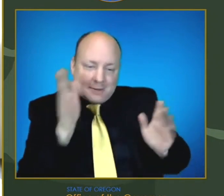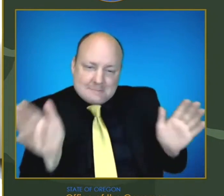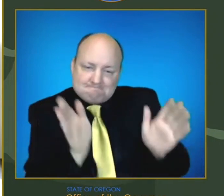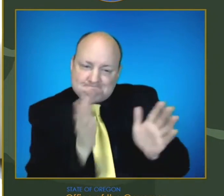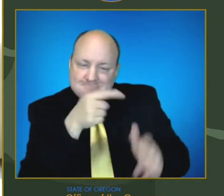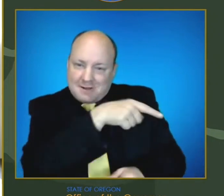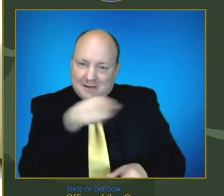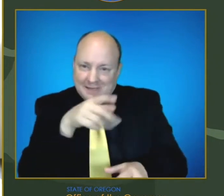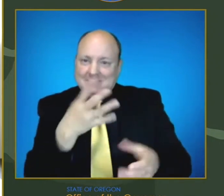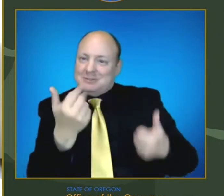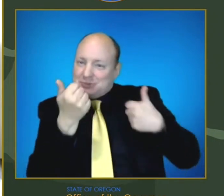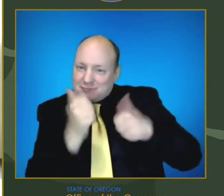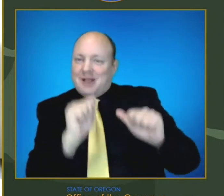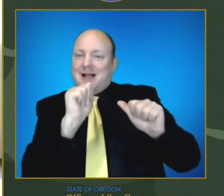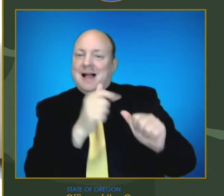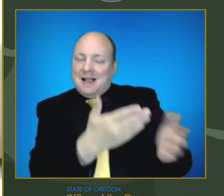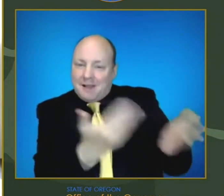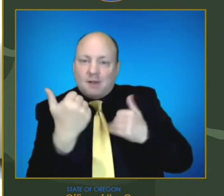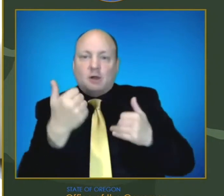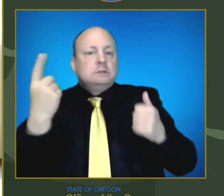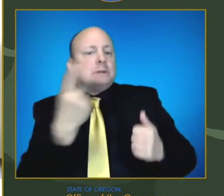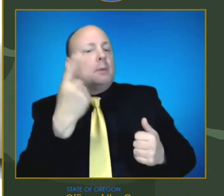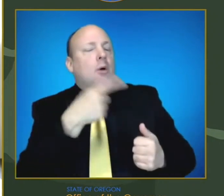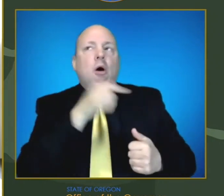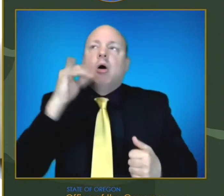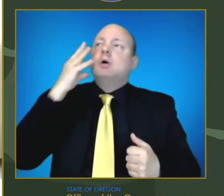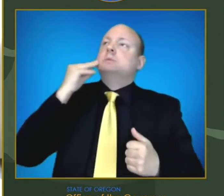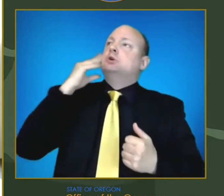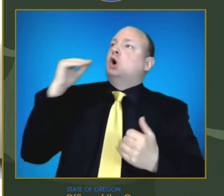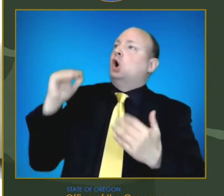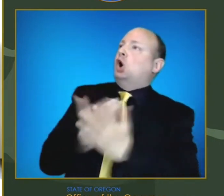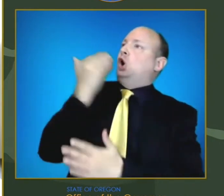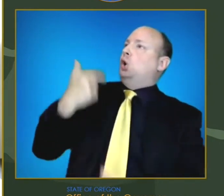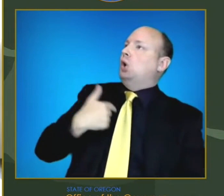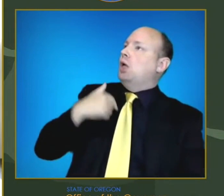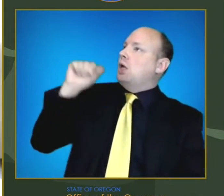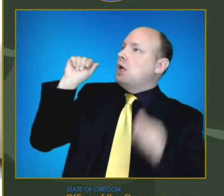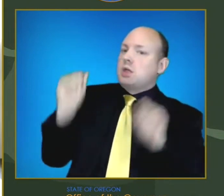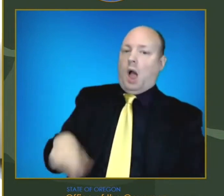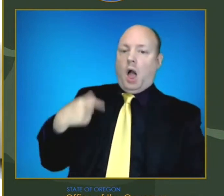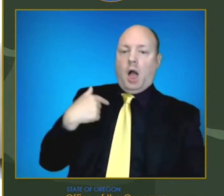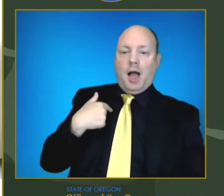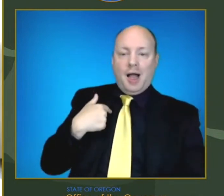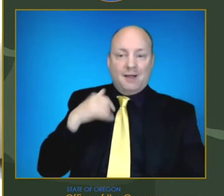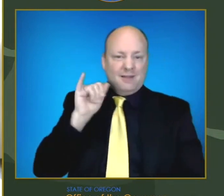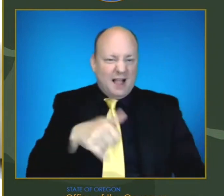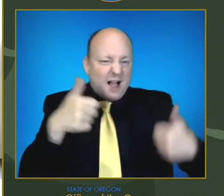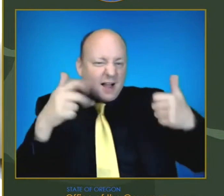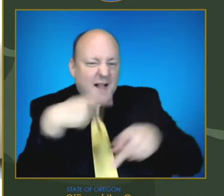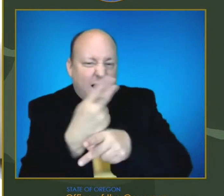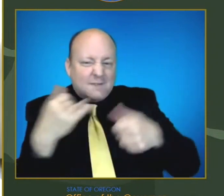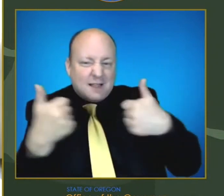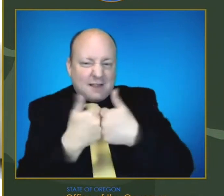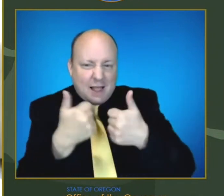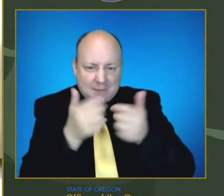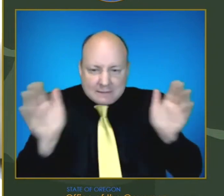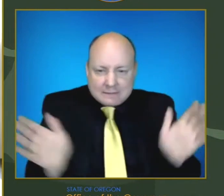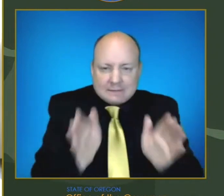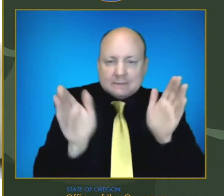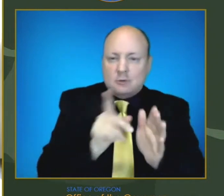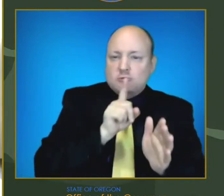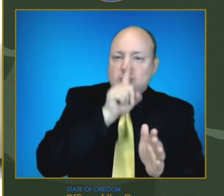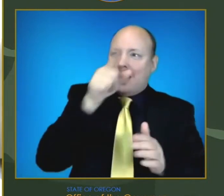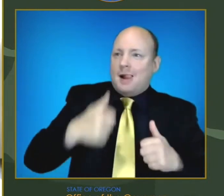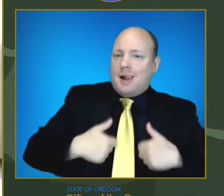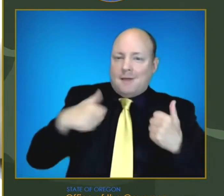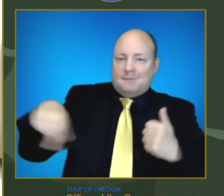done before. If we can get this kind of uptake from games for the unbanked, there's reason to be quite confident that